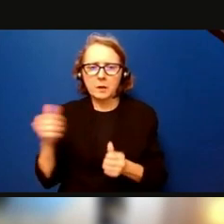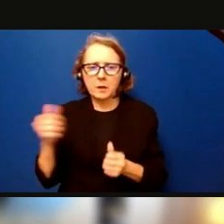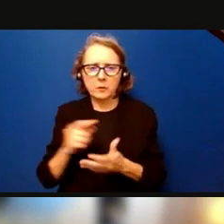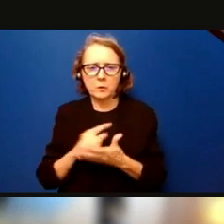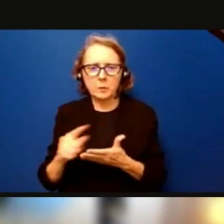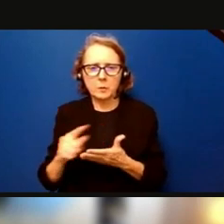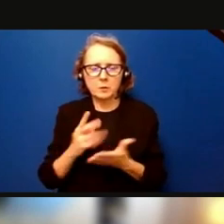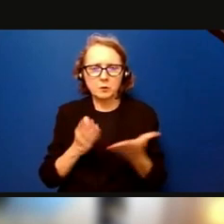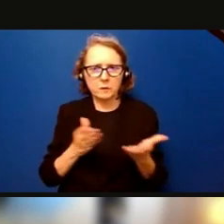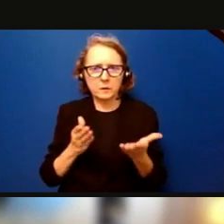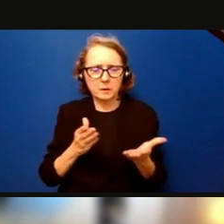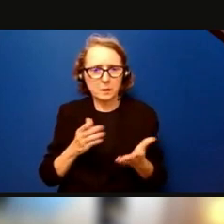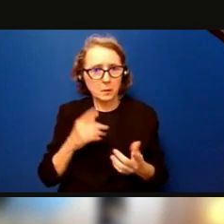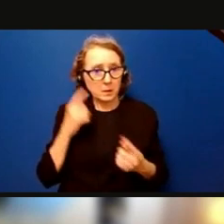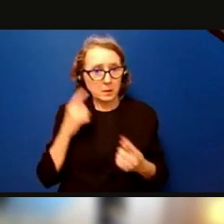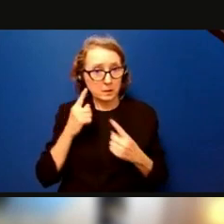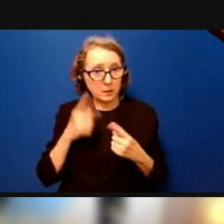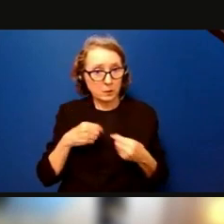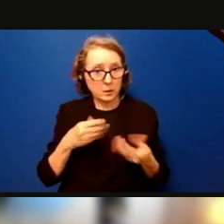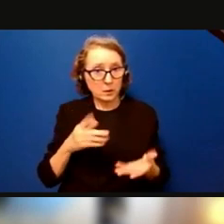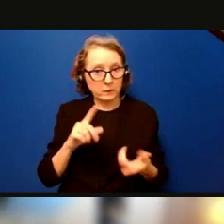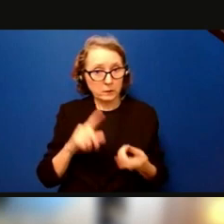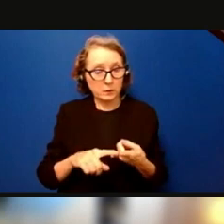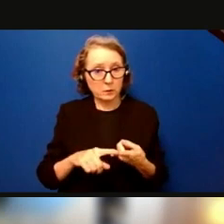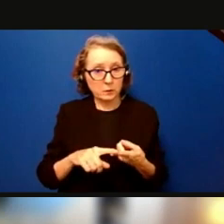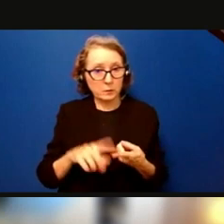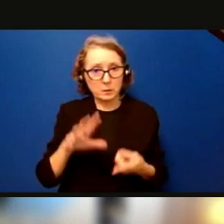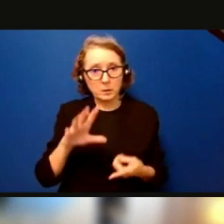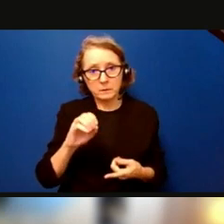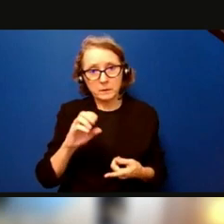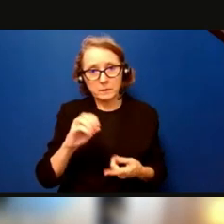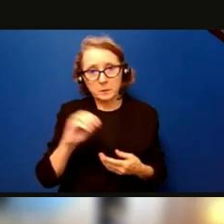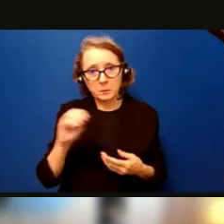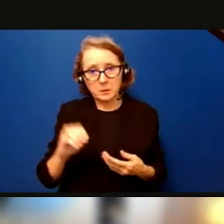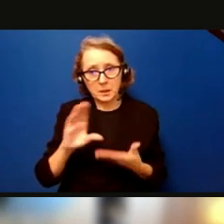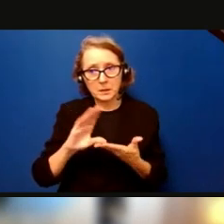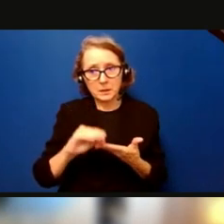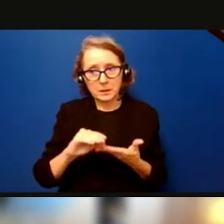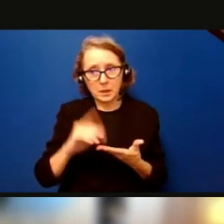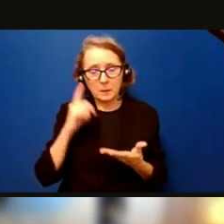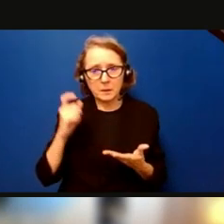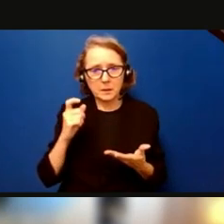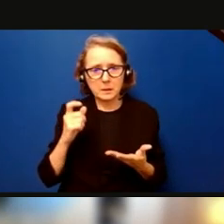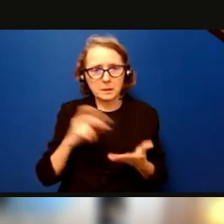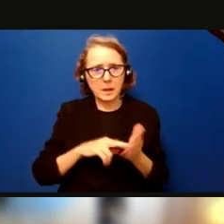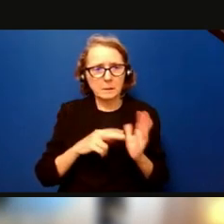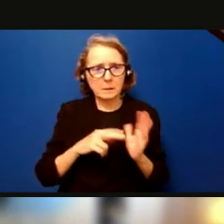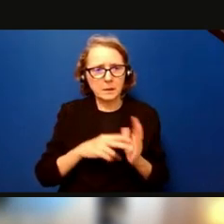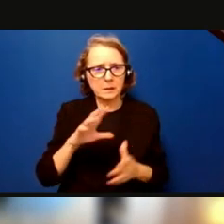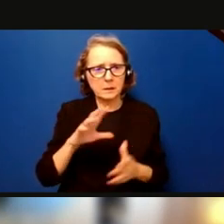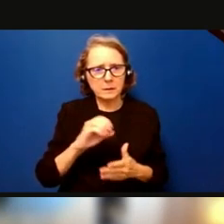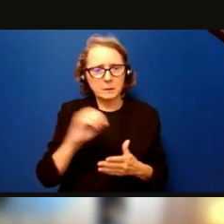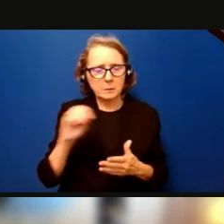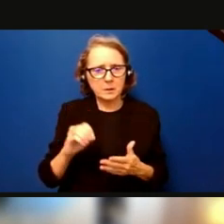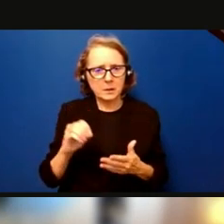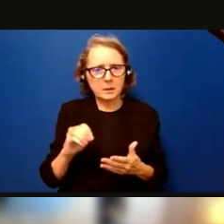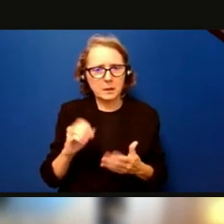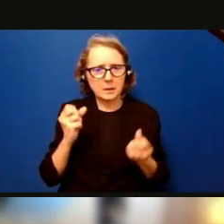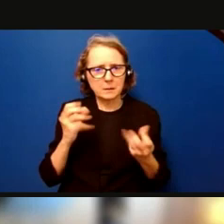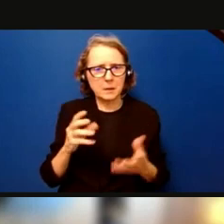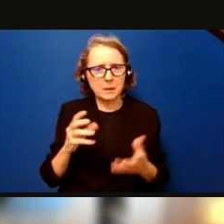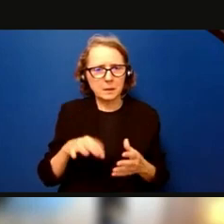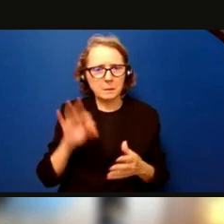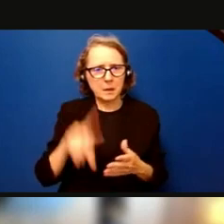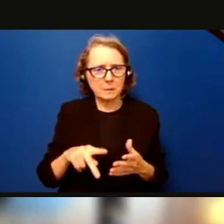Was consideration given to a 50% discount, since there would be only 50% as many